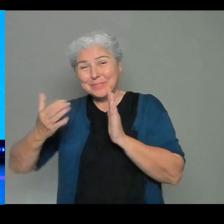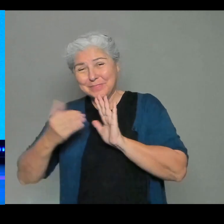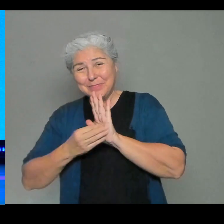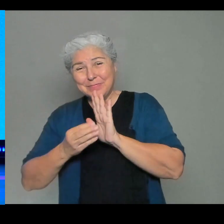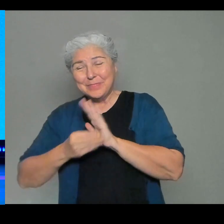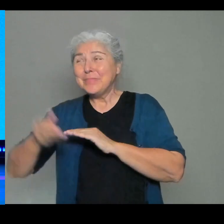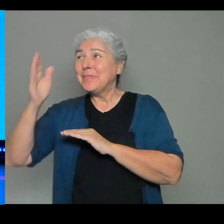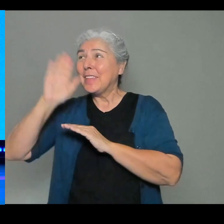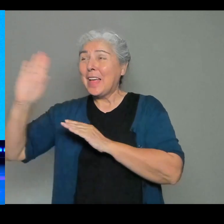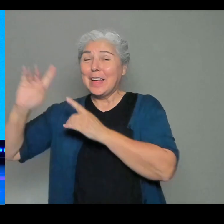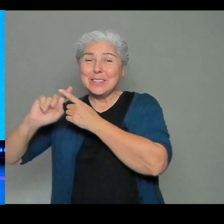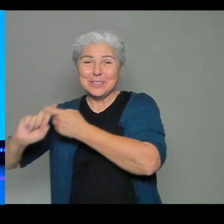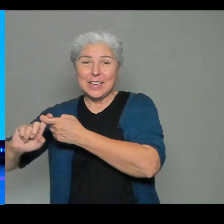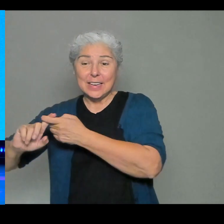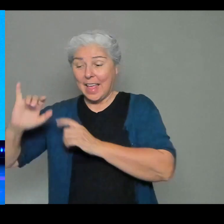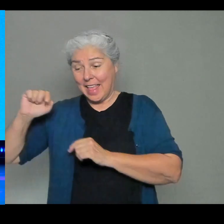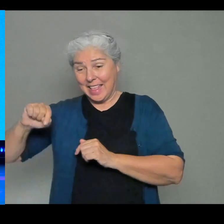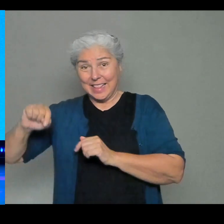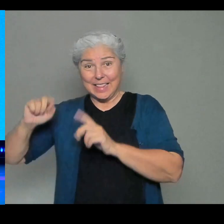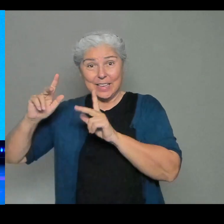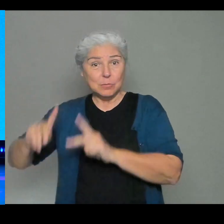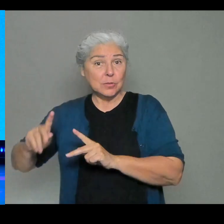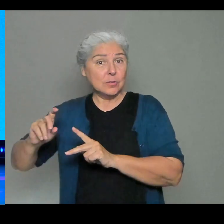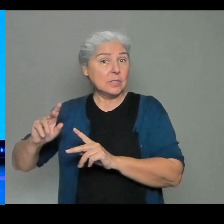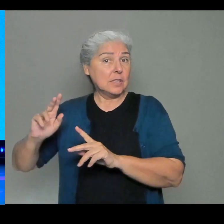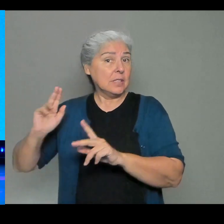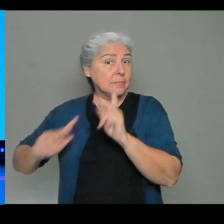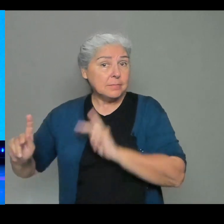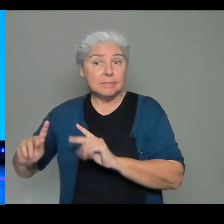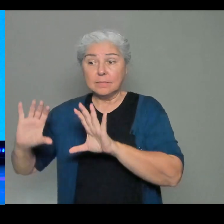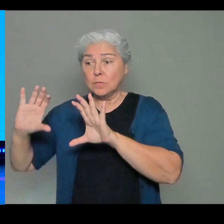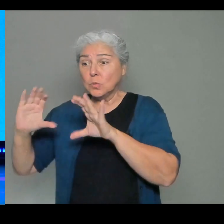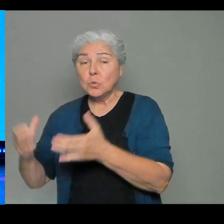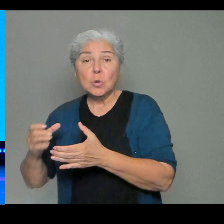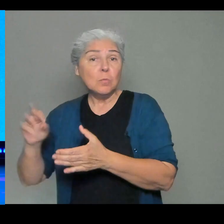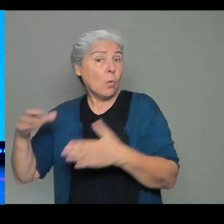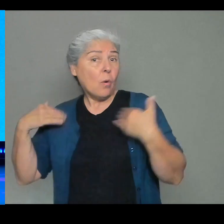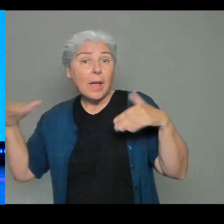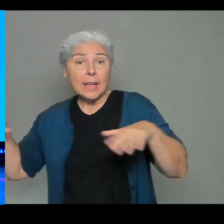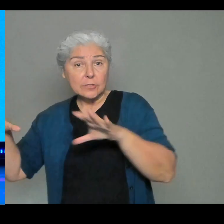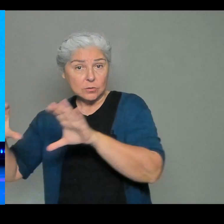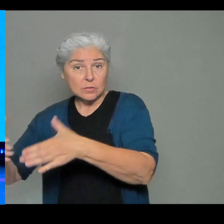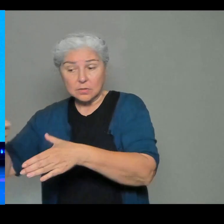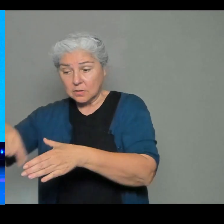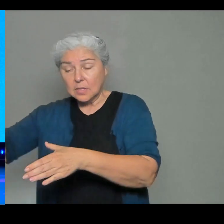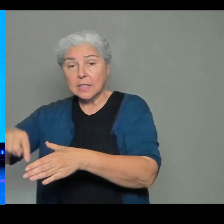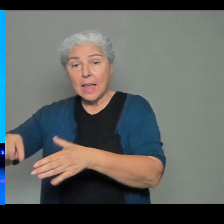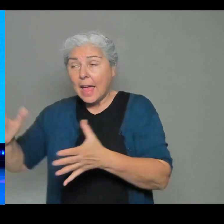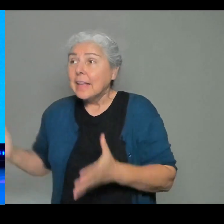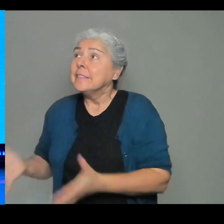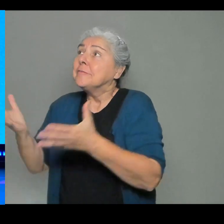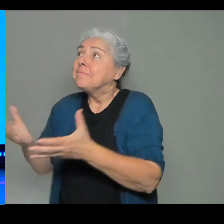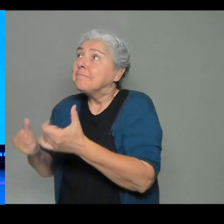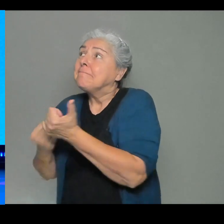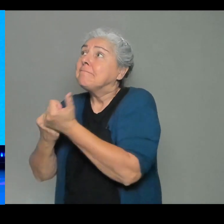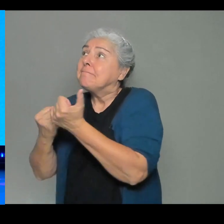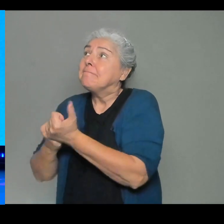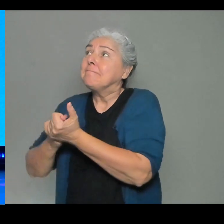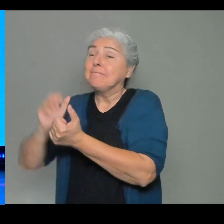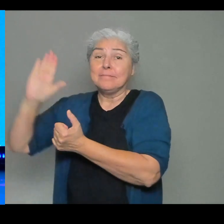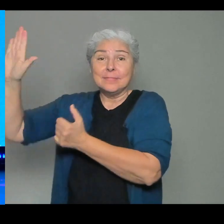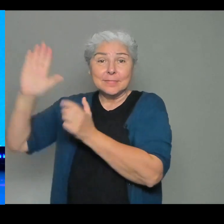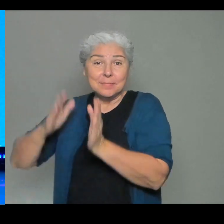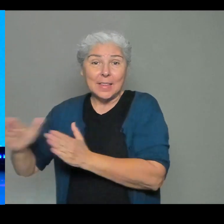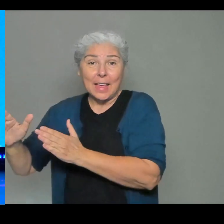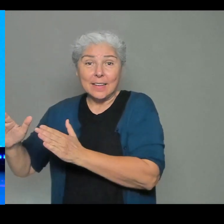friend. Say God's friend. That's the person or people or group or even angels that